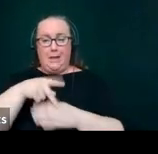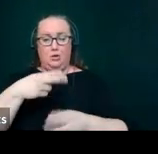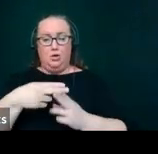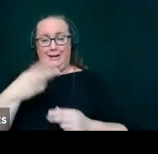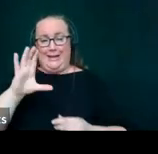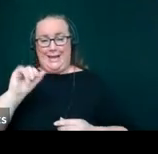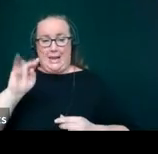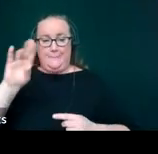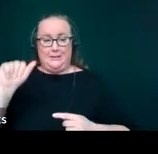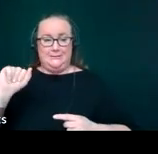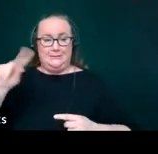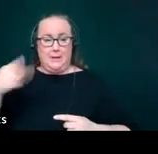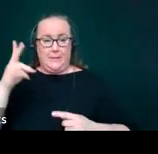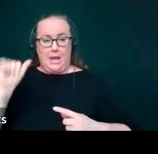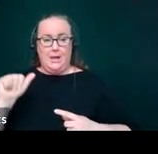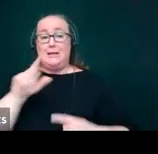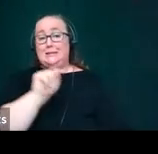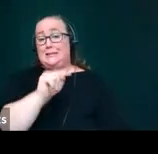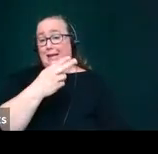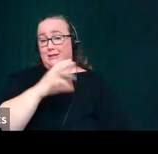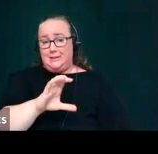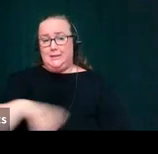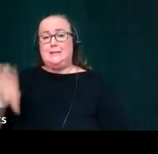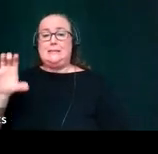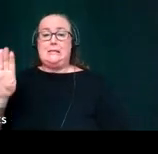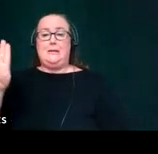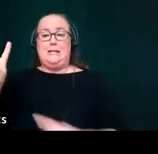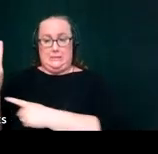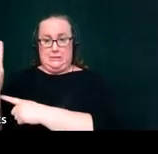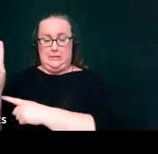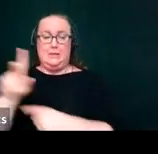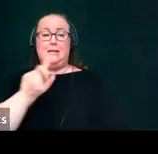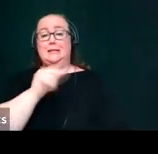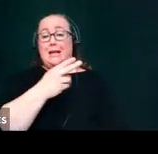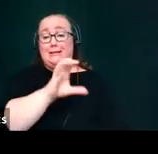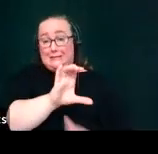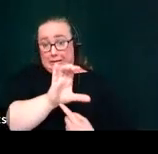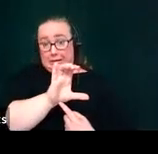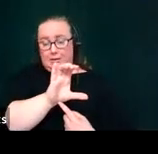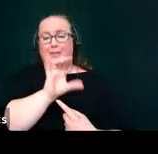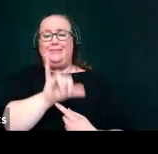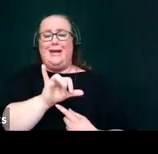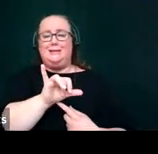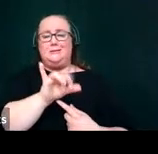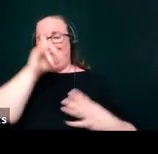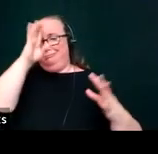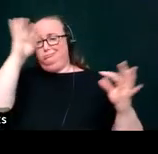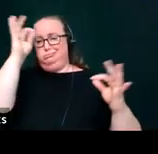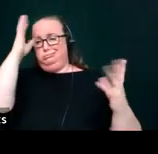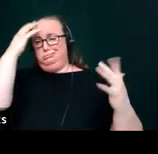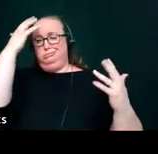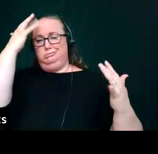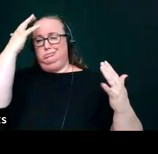potent compounds, THC and CBD. THC is what's responsible for those psychotropic effects that we always hear about